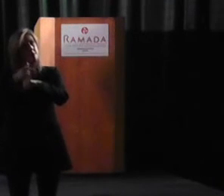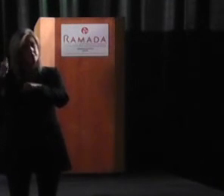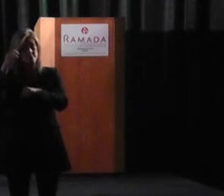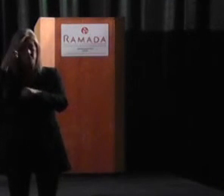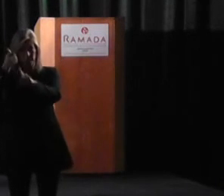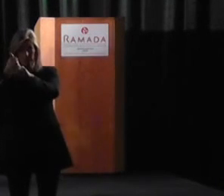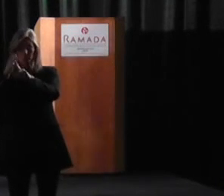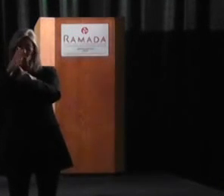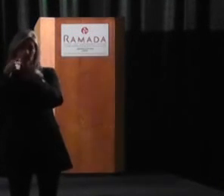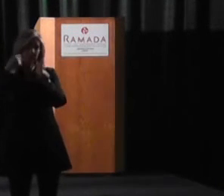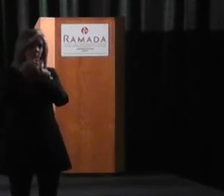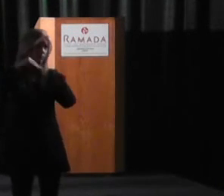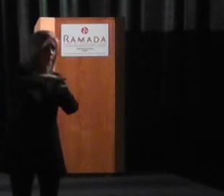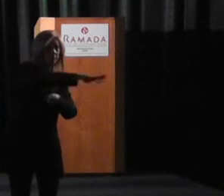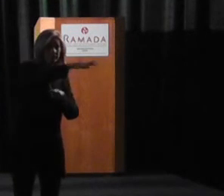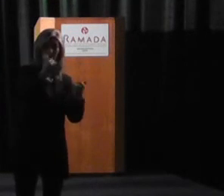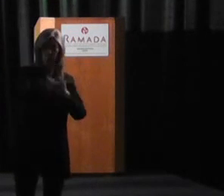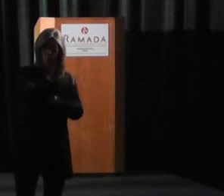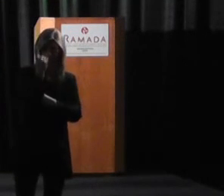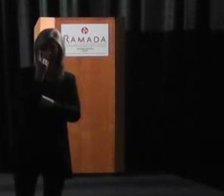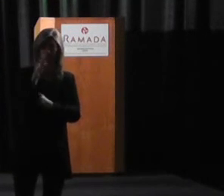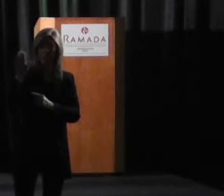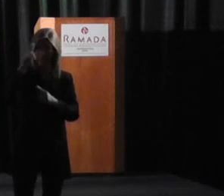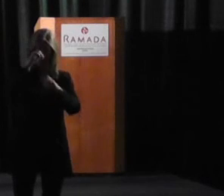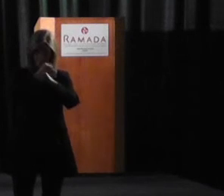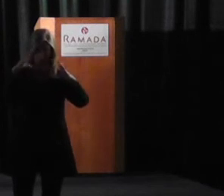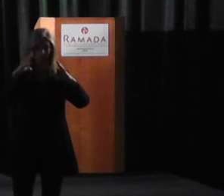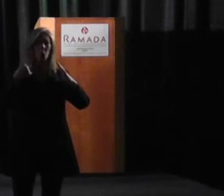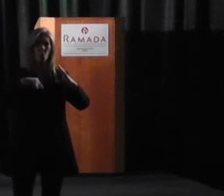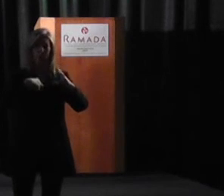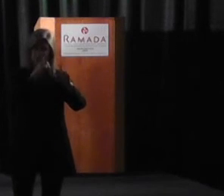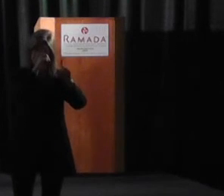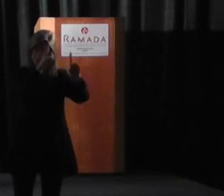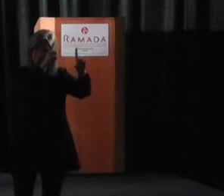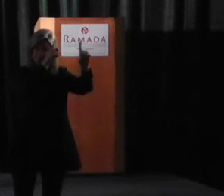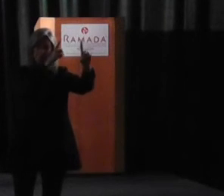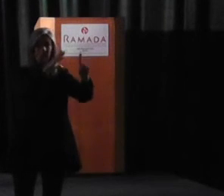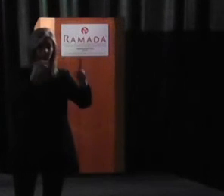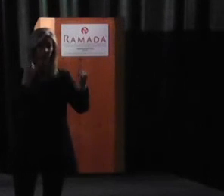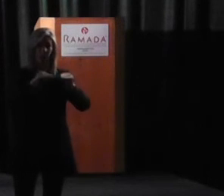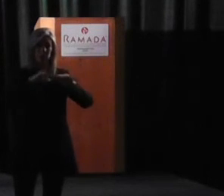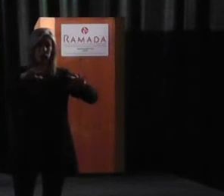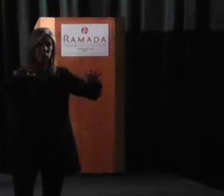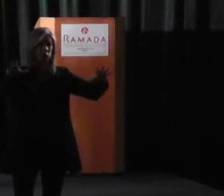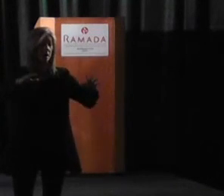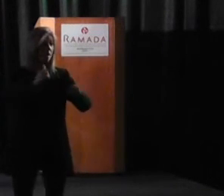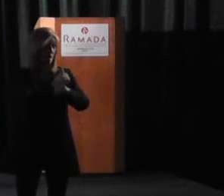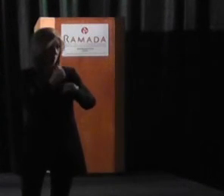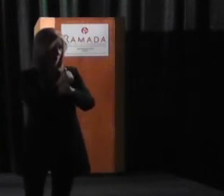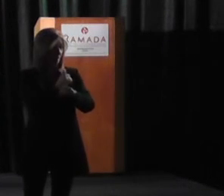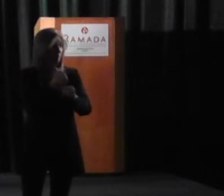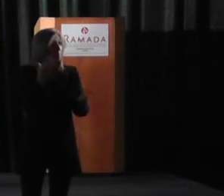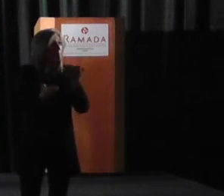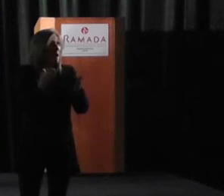towards that vision today in a much bigger capacity all over Alberta. Maybe tomorrow we will have impact across Canada and then